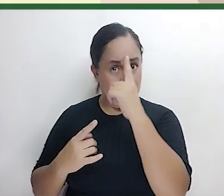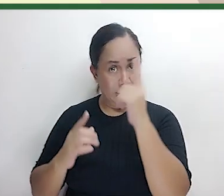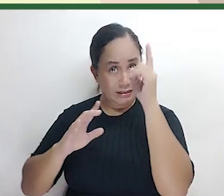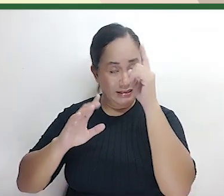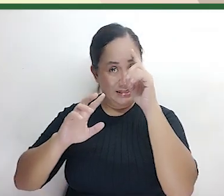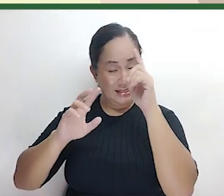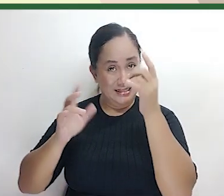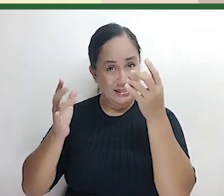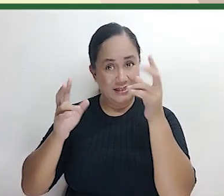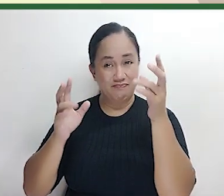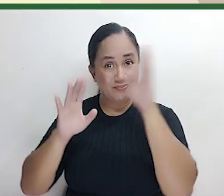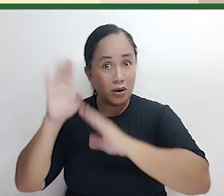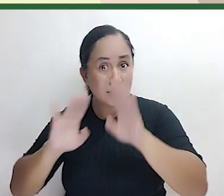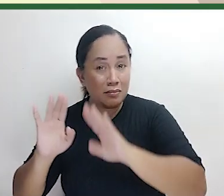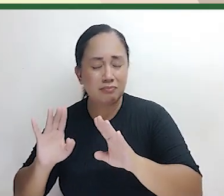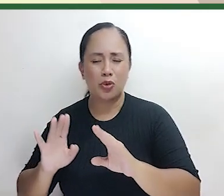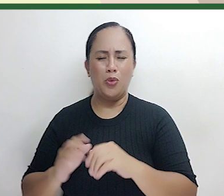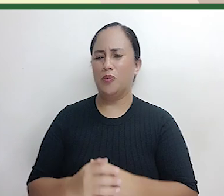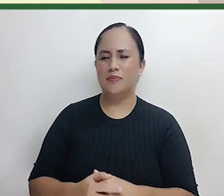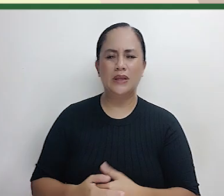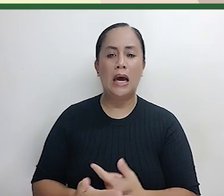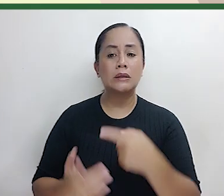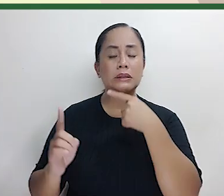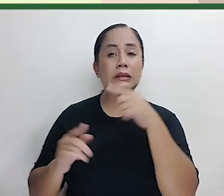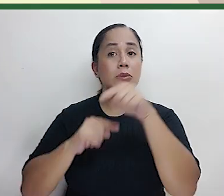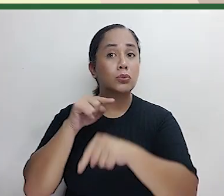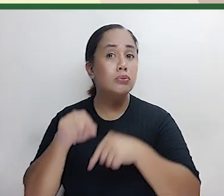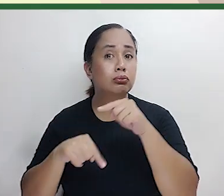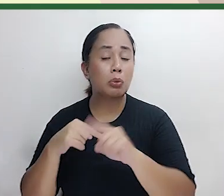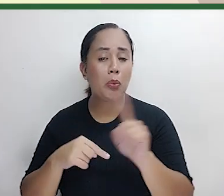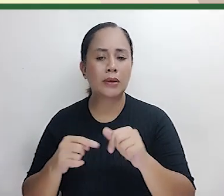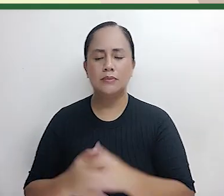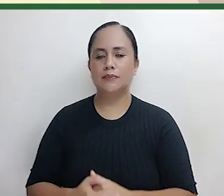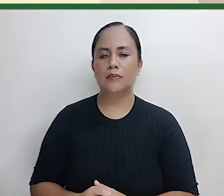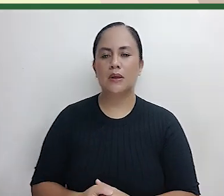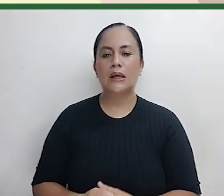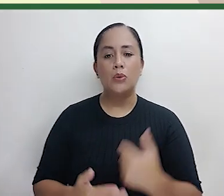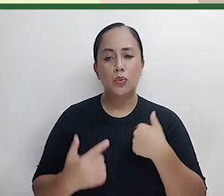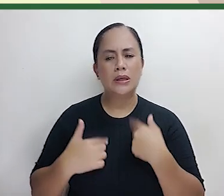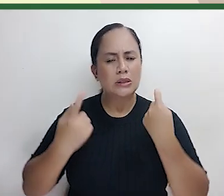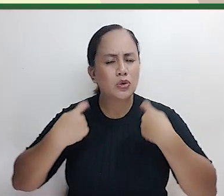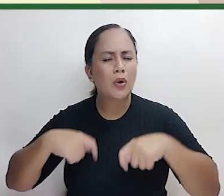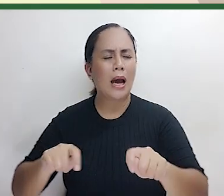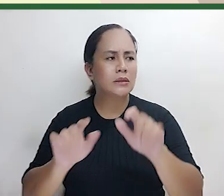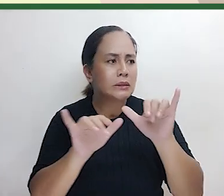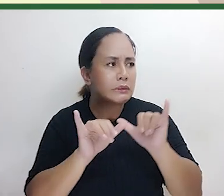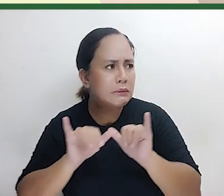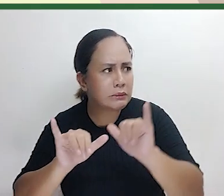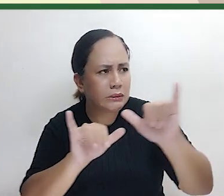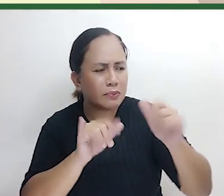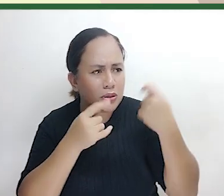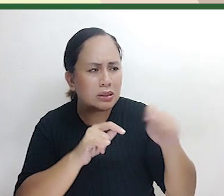live single-issued lives. One of the major claims of intersectionality is that while we strive to